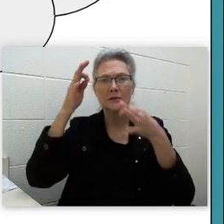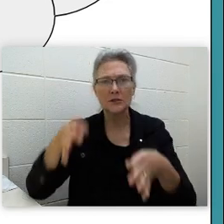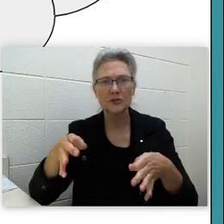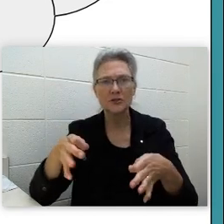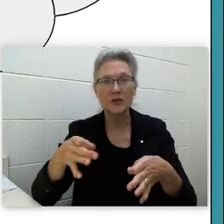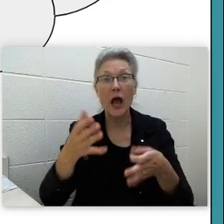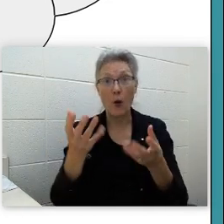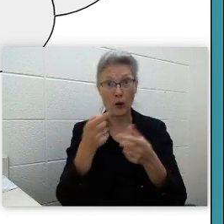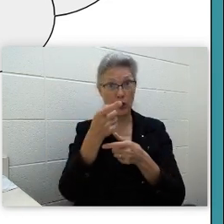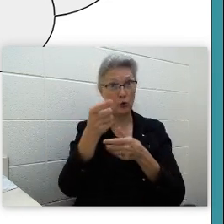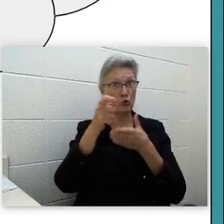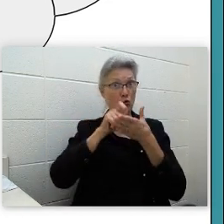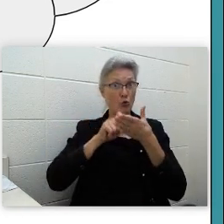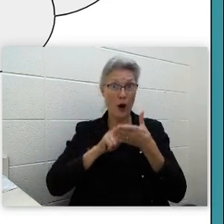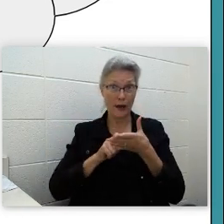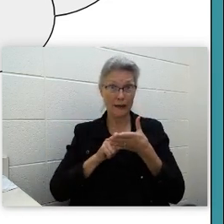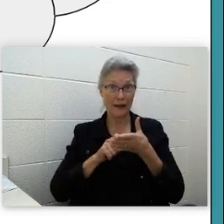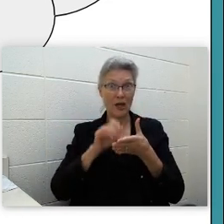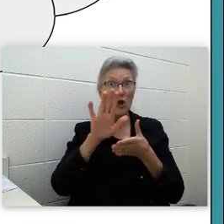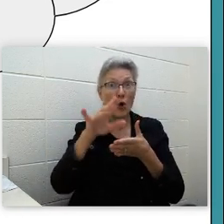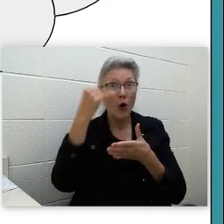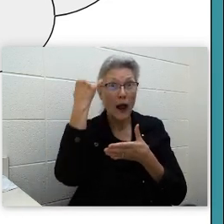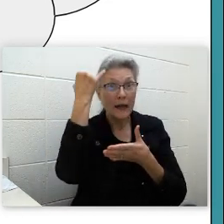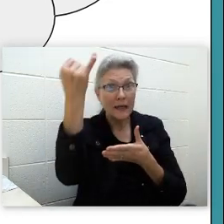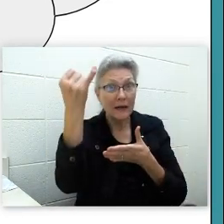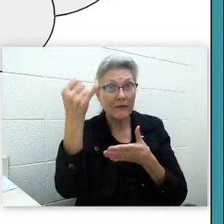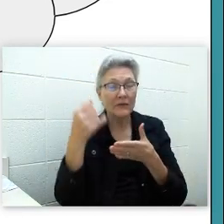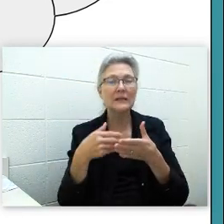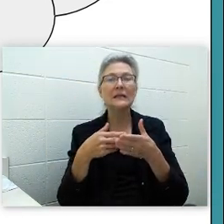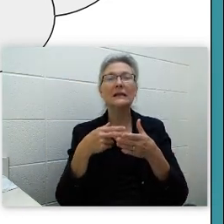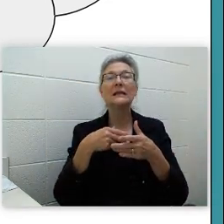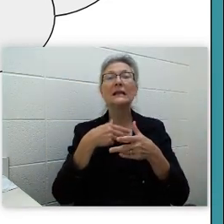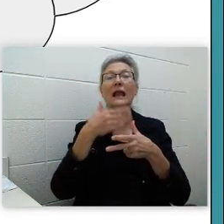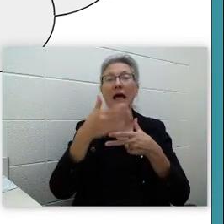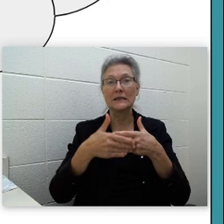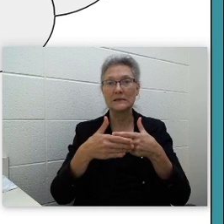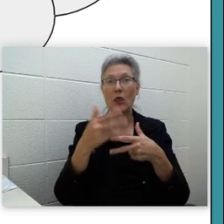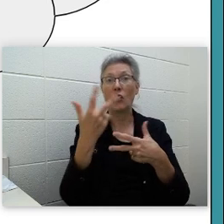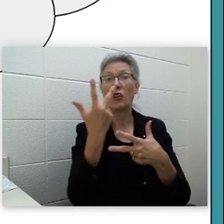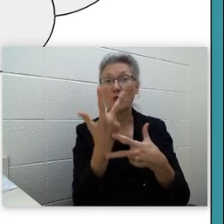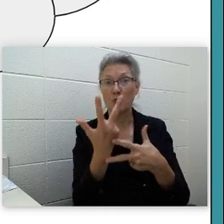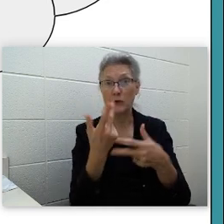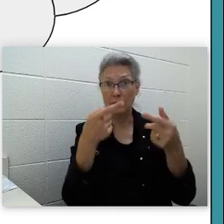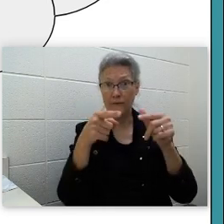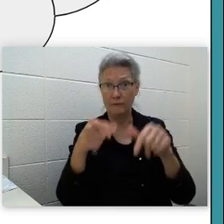I want you to write what you think the next 3 events are in this story.